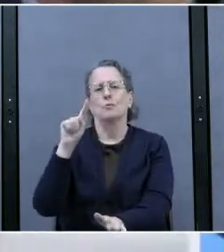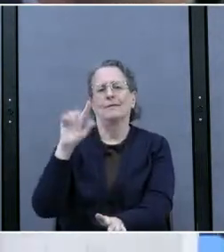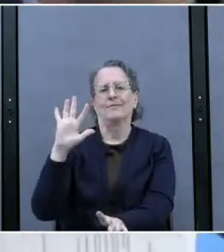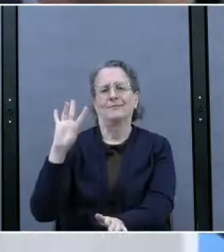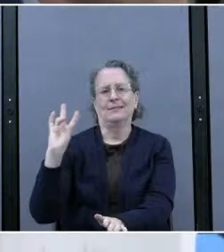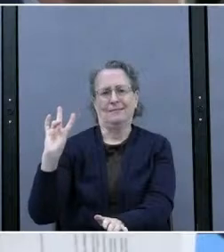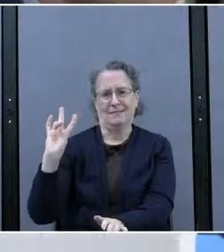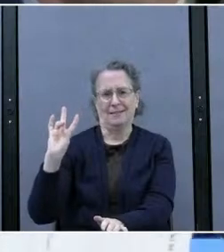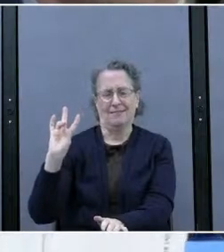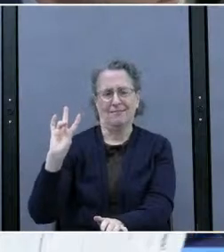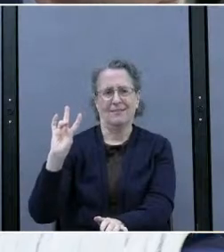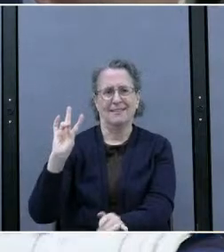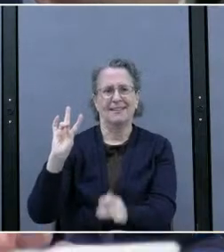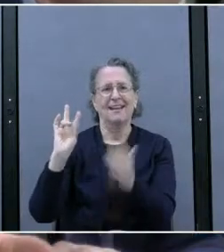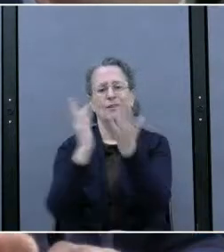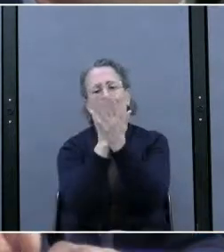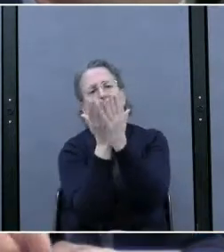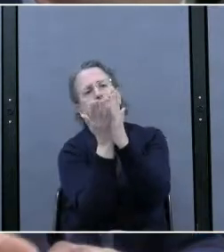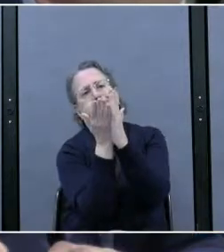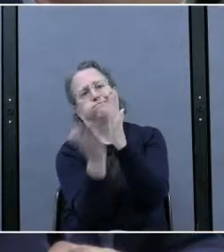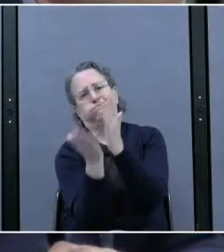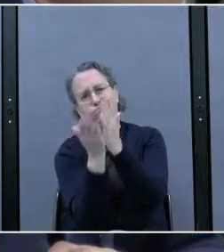this, almost like the second half of the book.